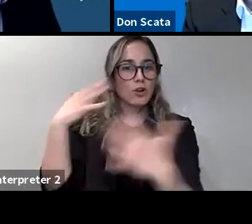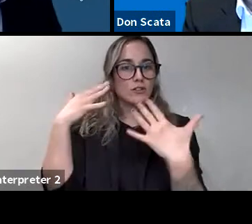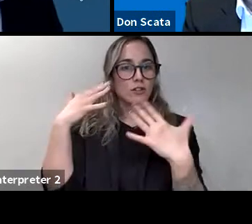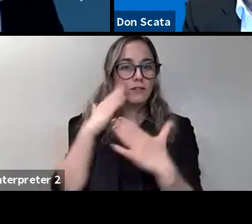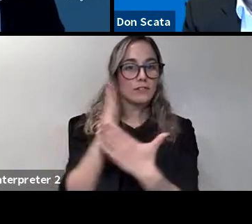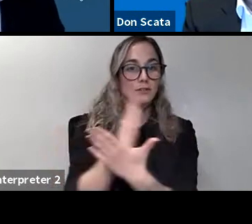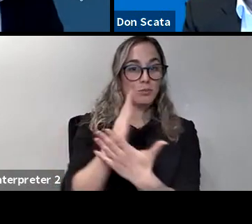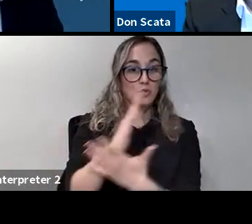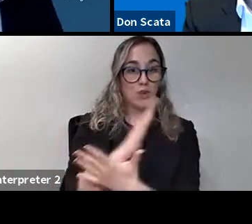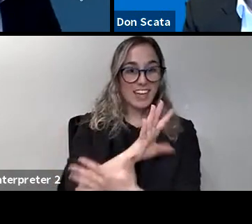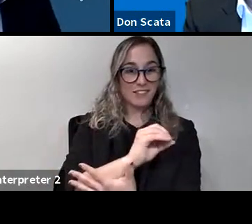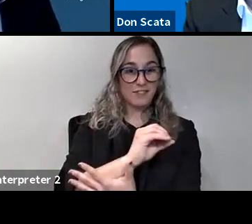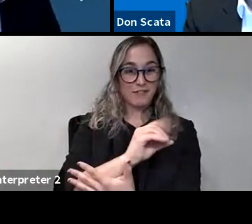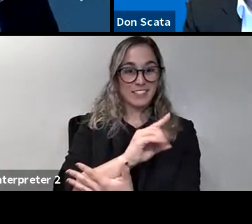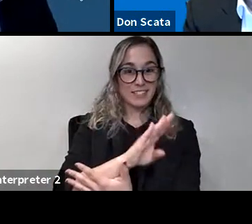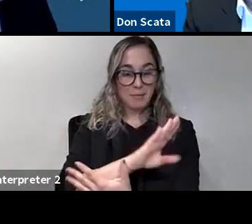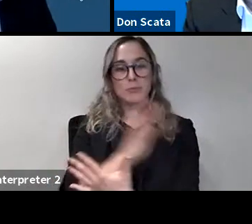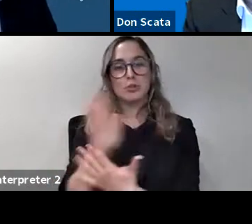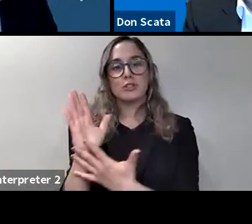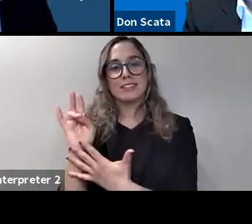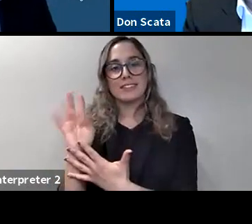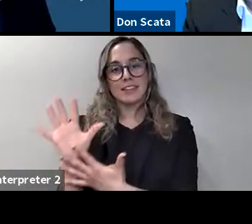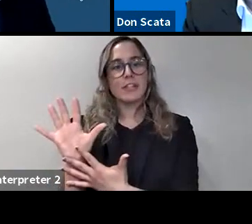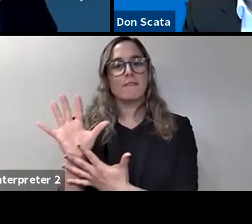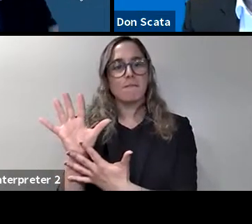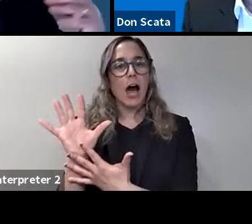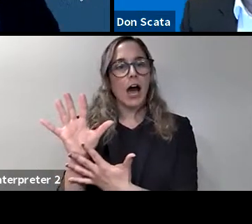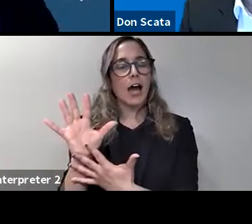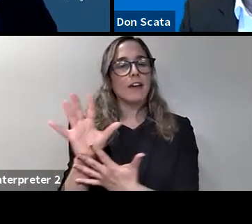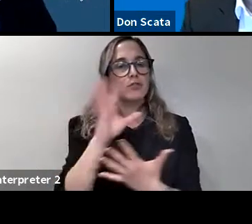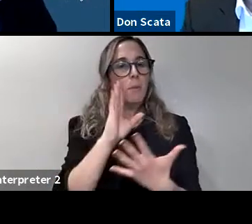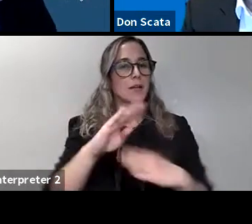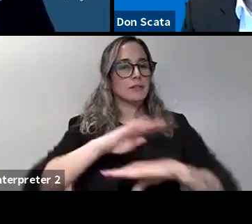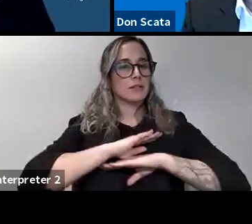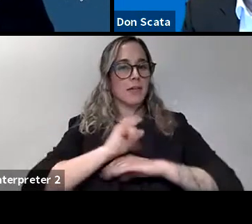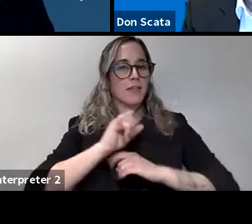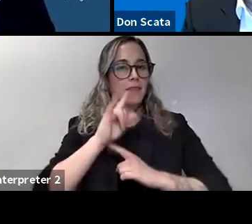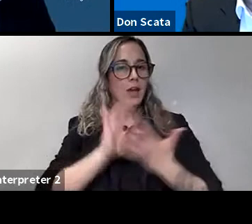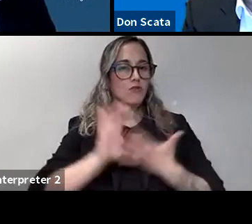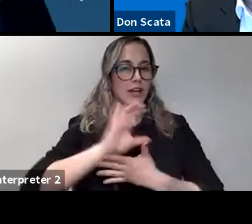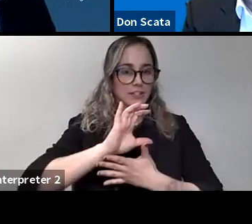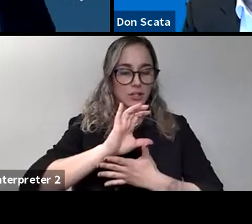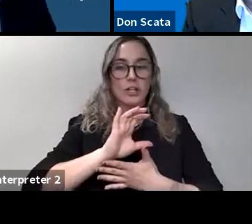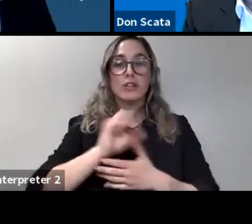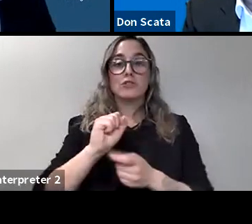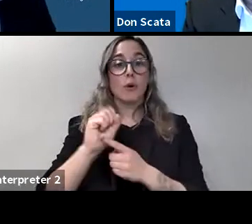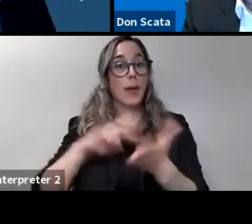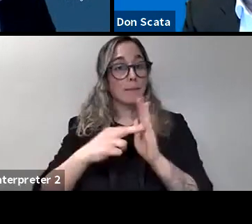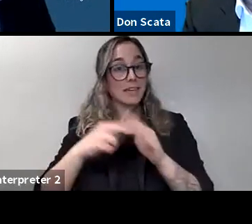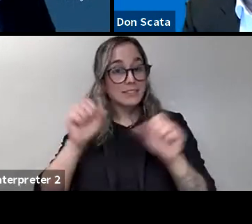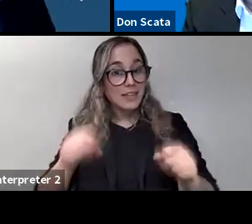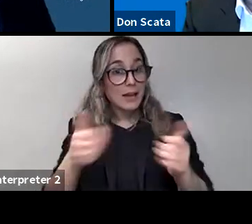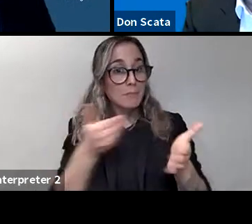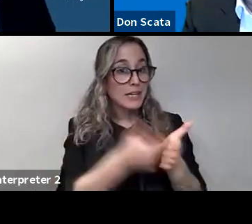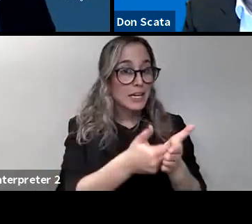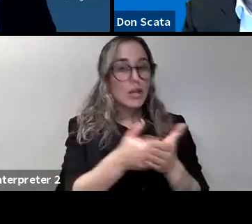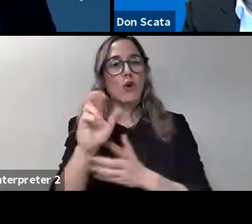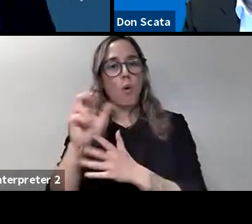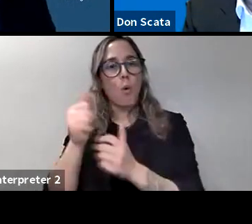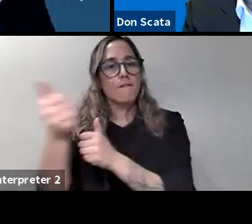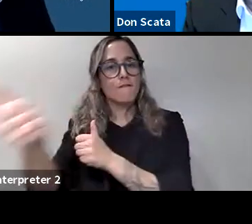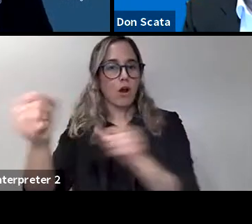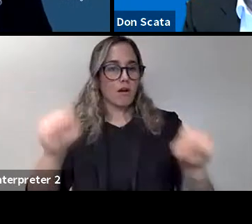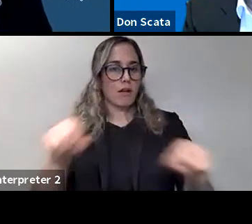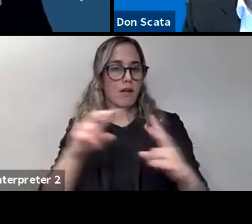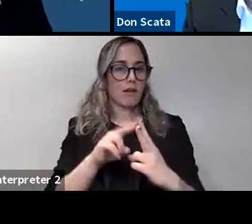50 decibels and 75 decibels, which is both near and far. And